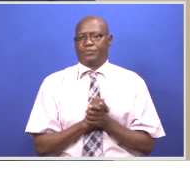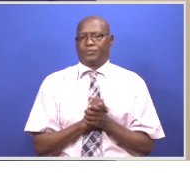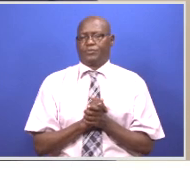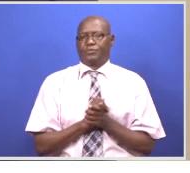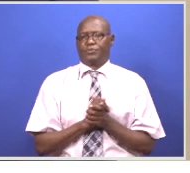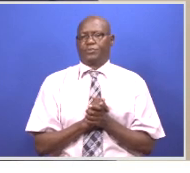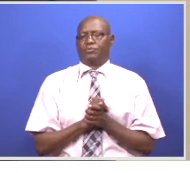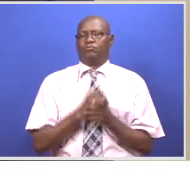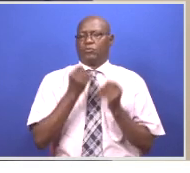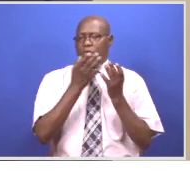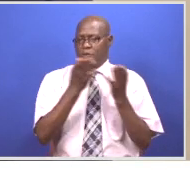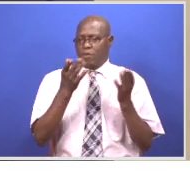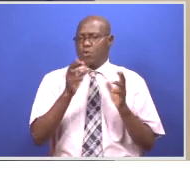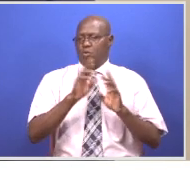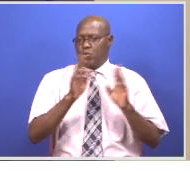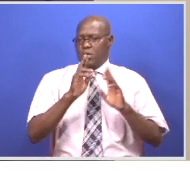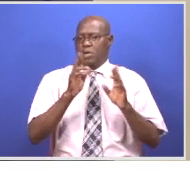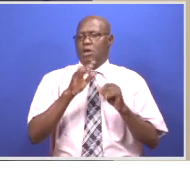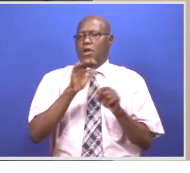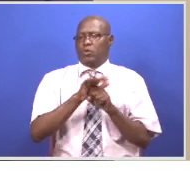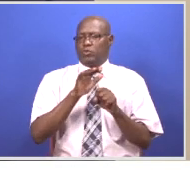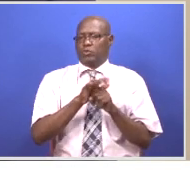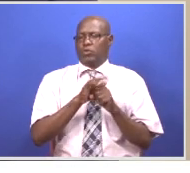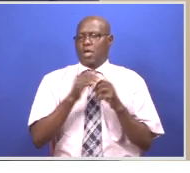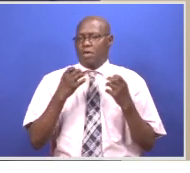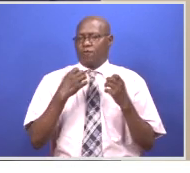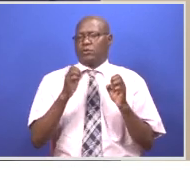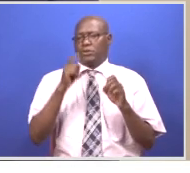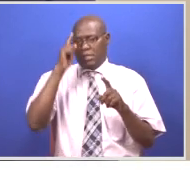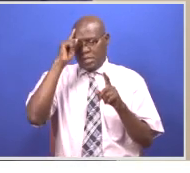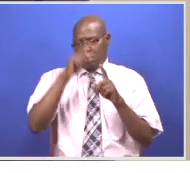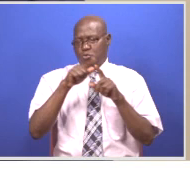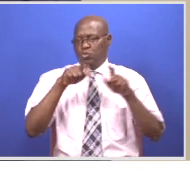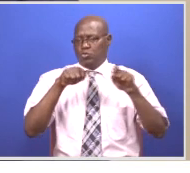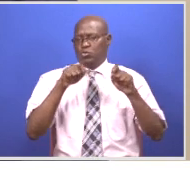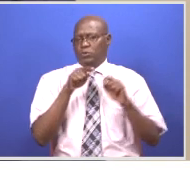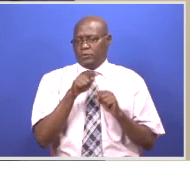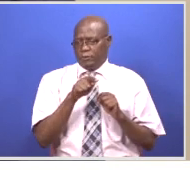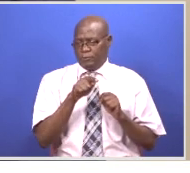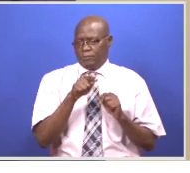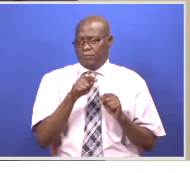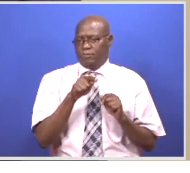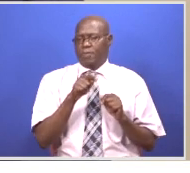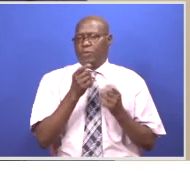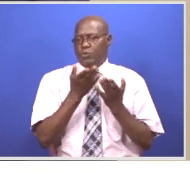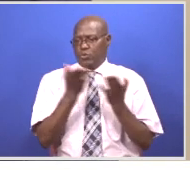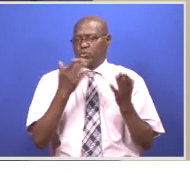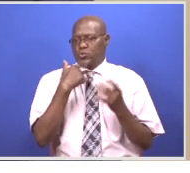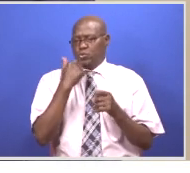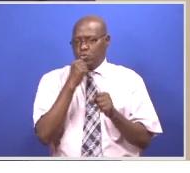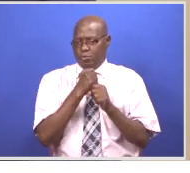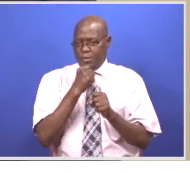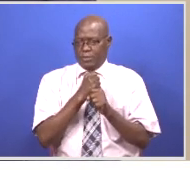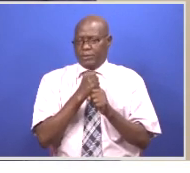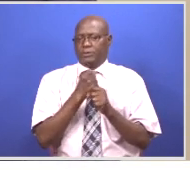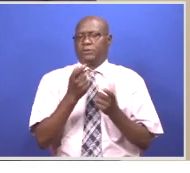a lot of effort that is going towards controlling this, so that those who operate